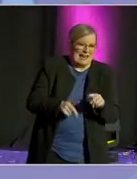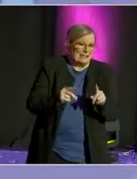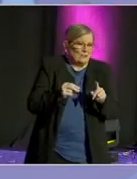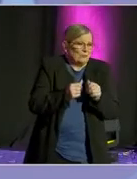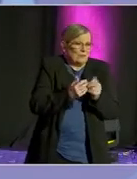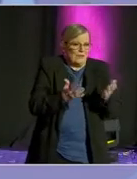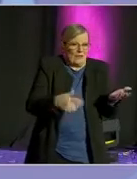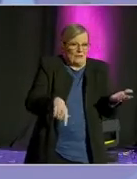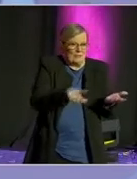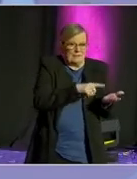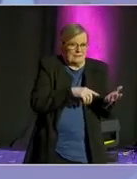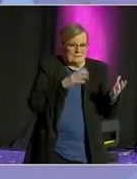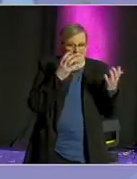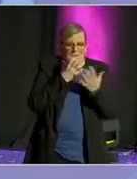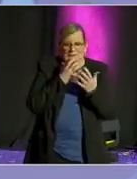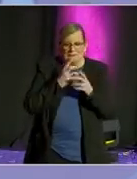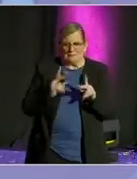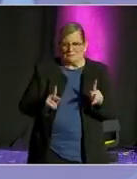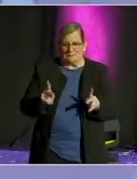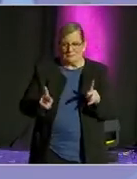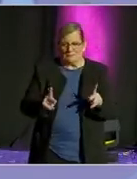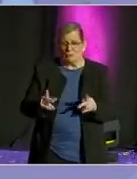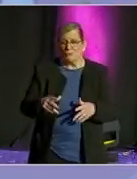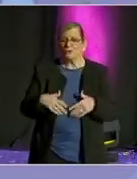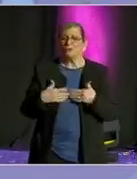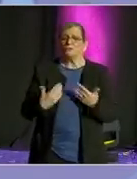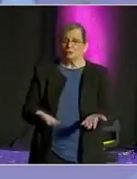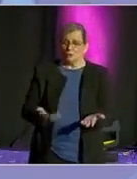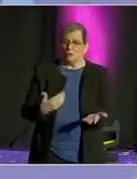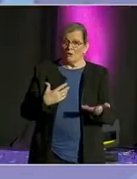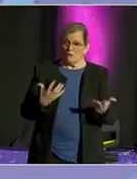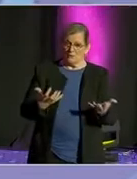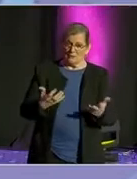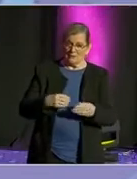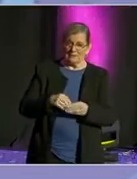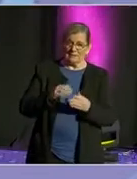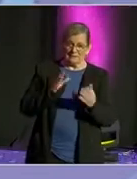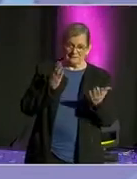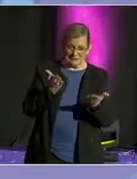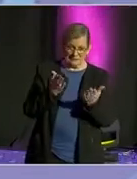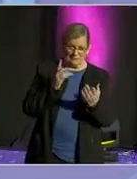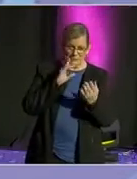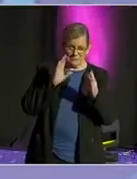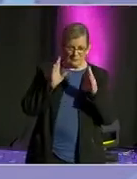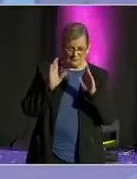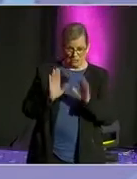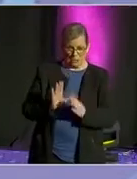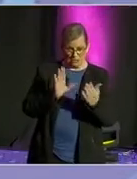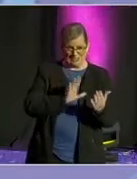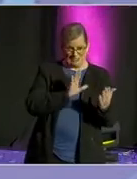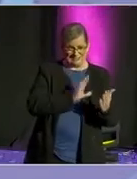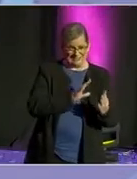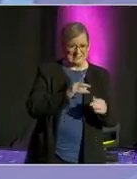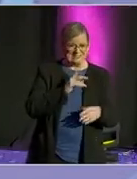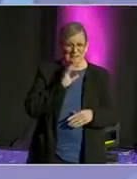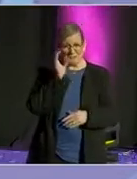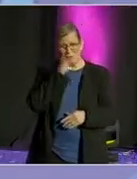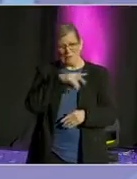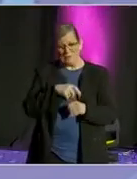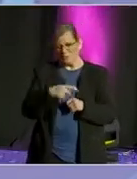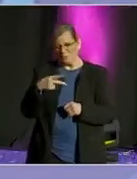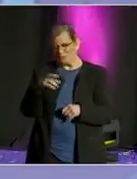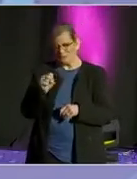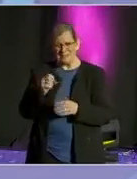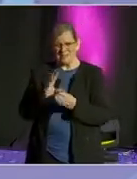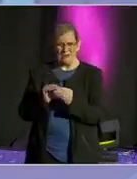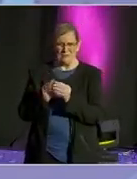amazing. So I wish they were all here in person. It's very unusual for us to do a press conference like this, but again, it's been great to